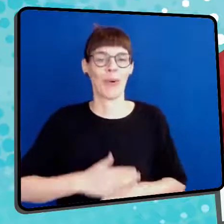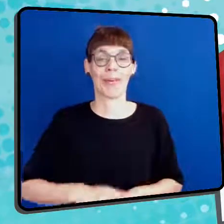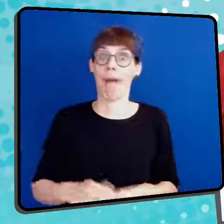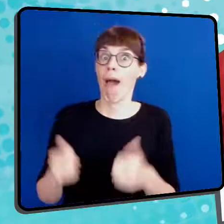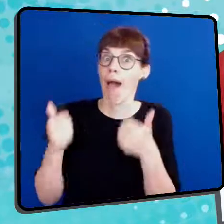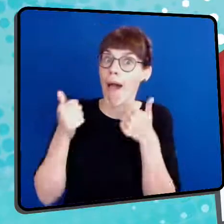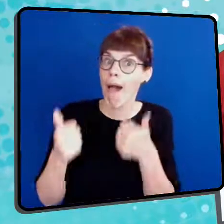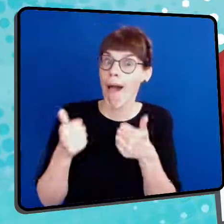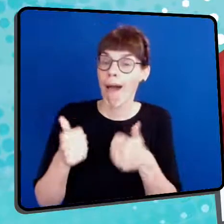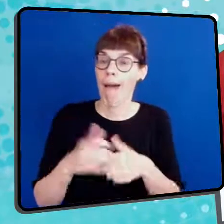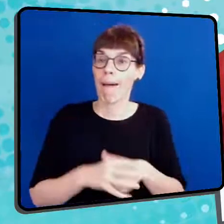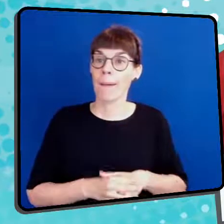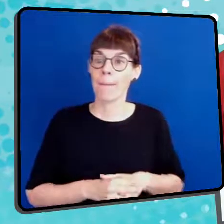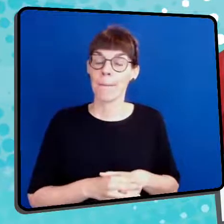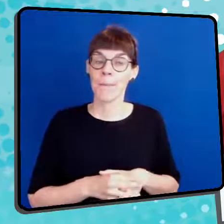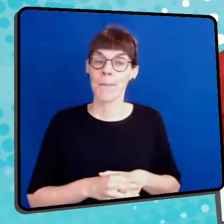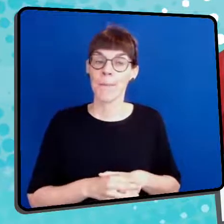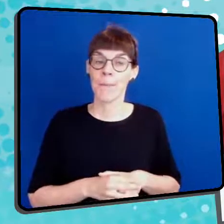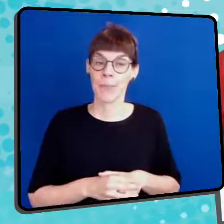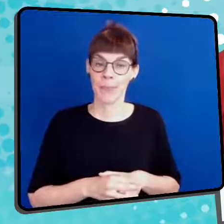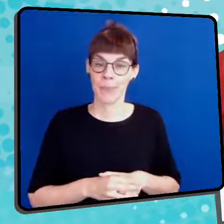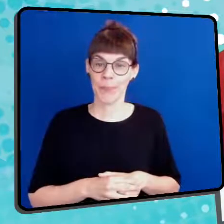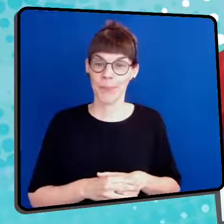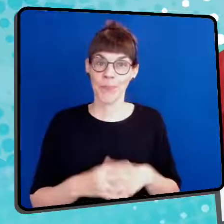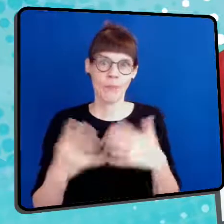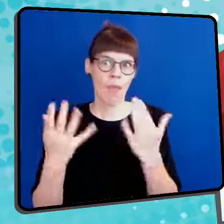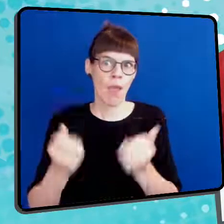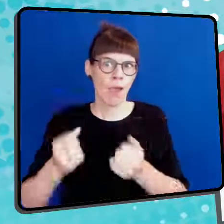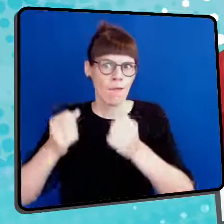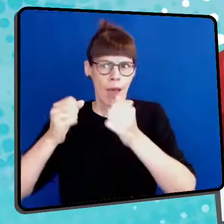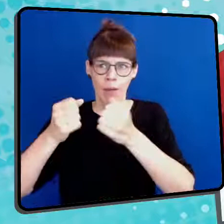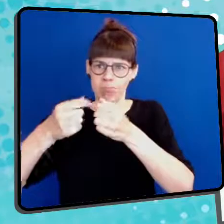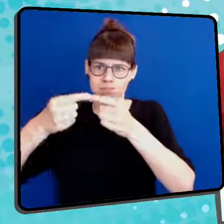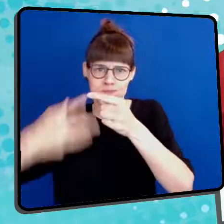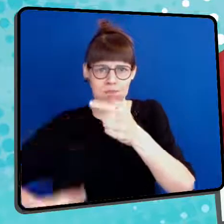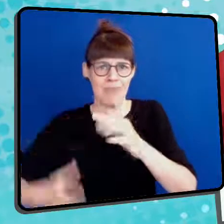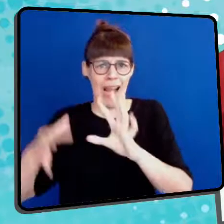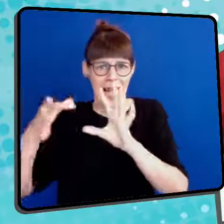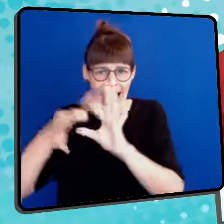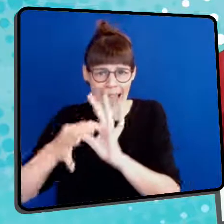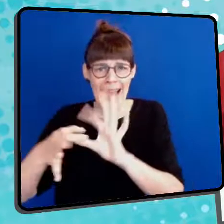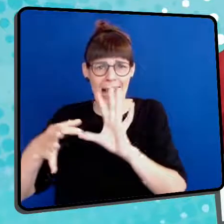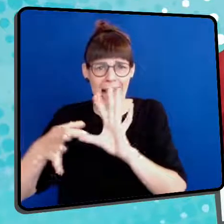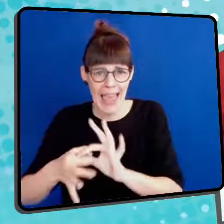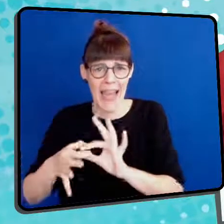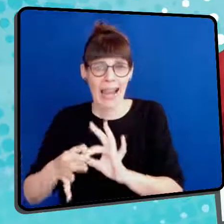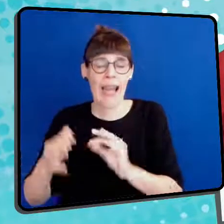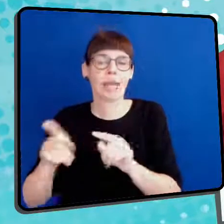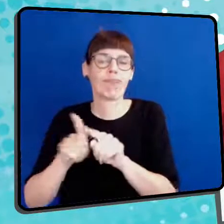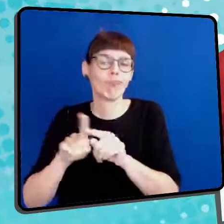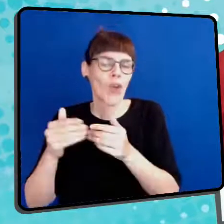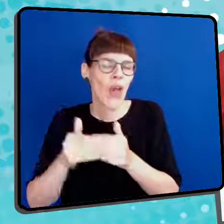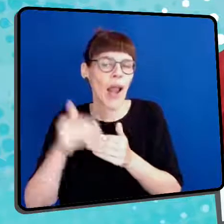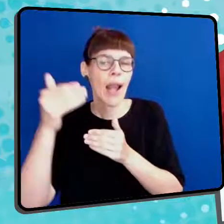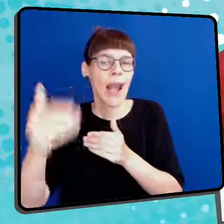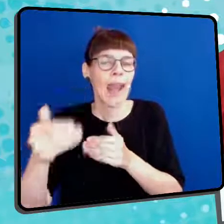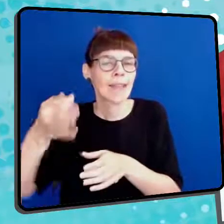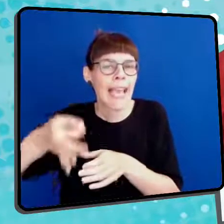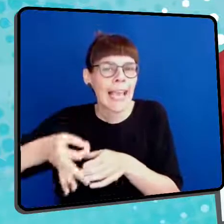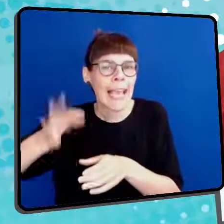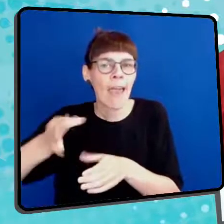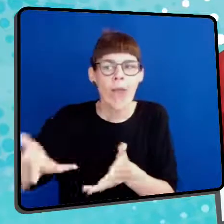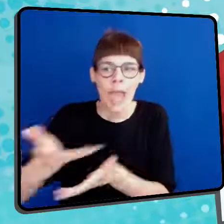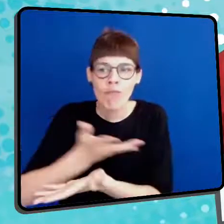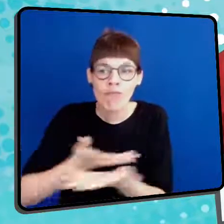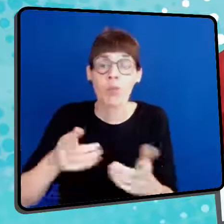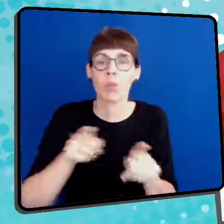say there'll be many links, I think, to share both in our cafe experience after the show, but also on the website. And